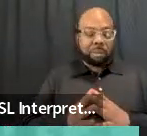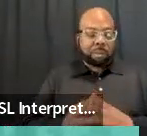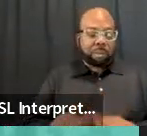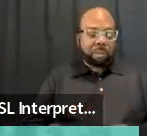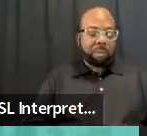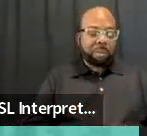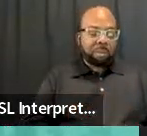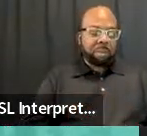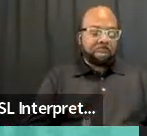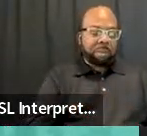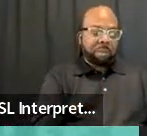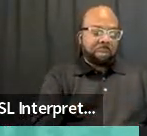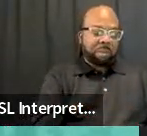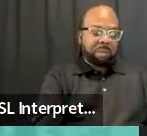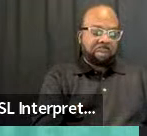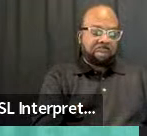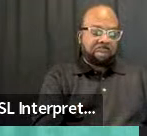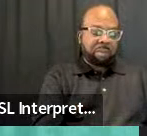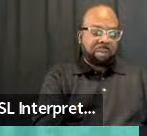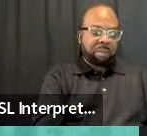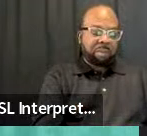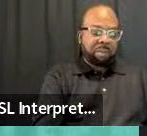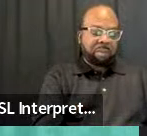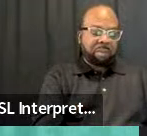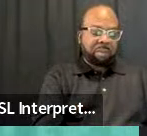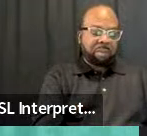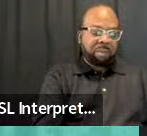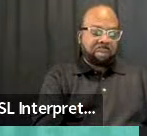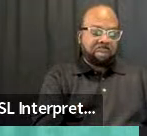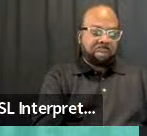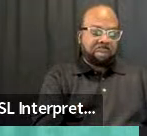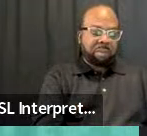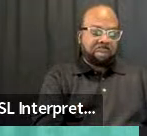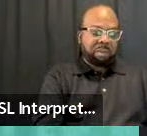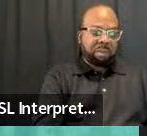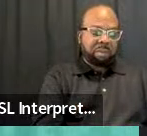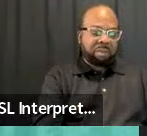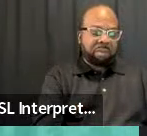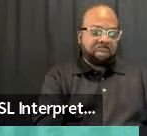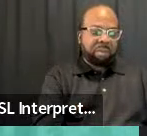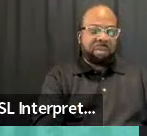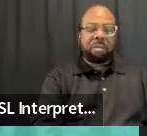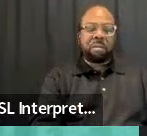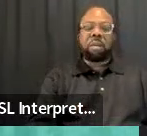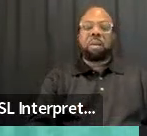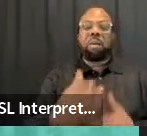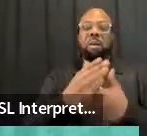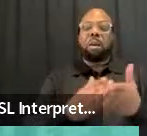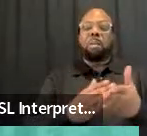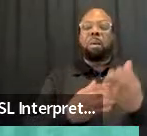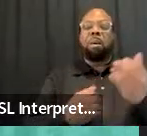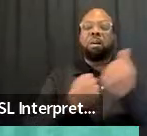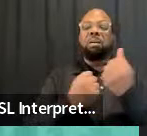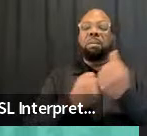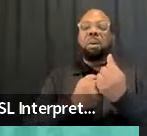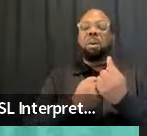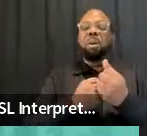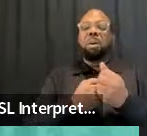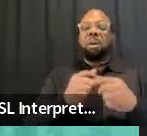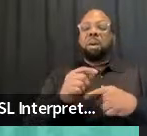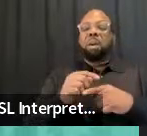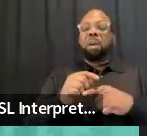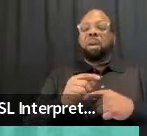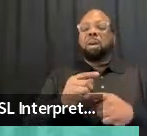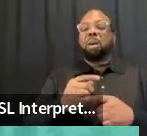I'll now move on to some of the specific zoning changes we're anticipating as part of supporting our transportation goals. Next